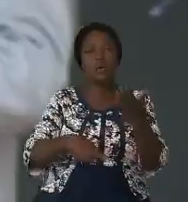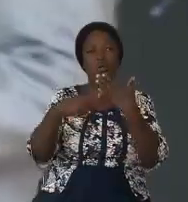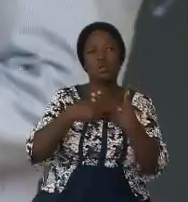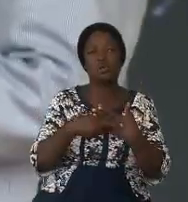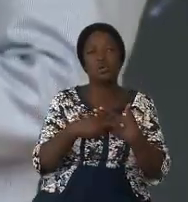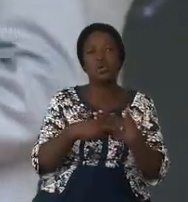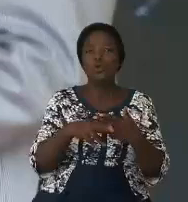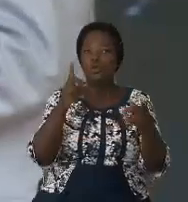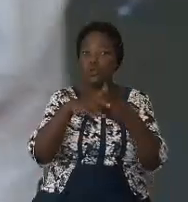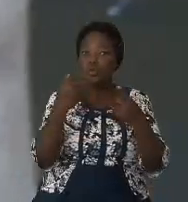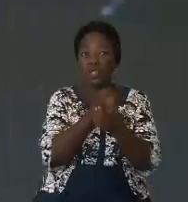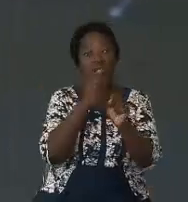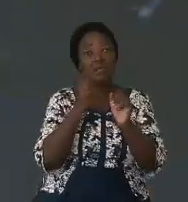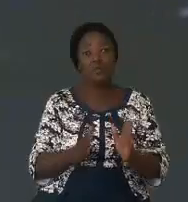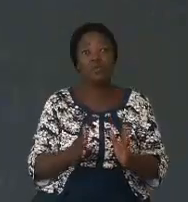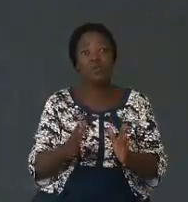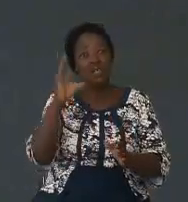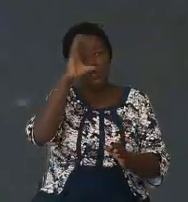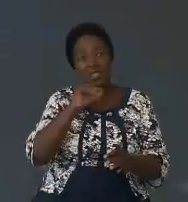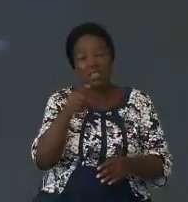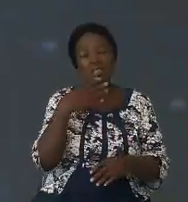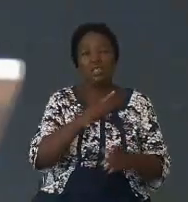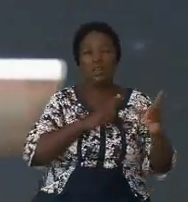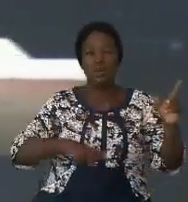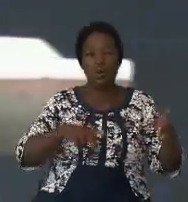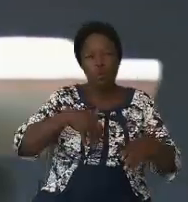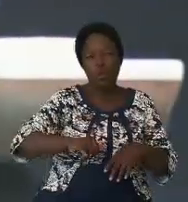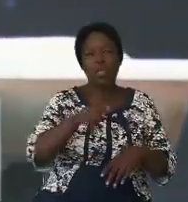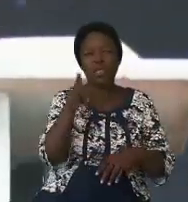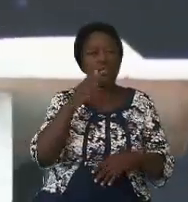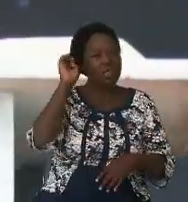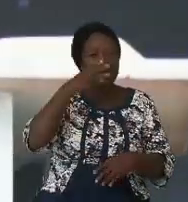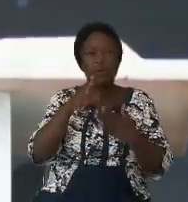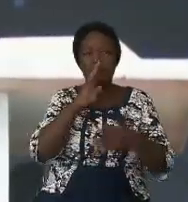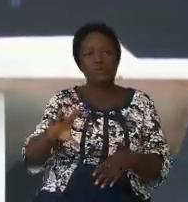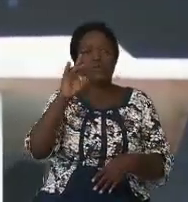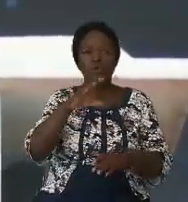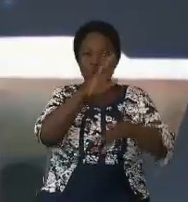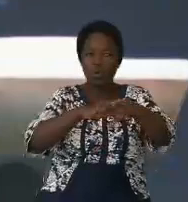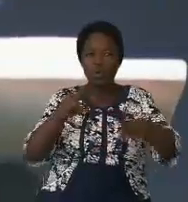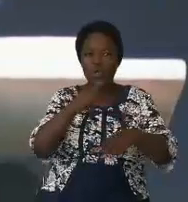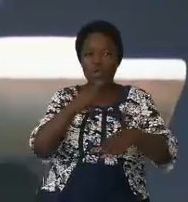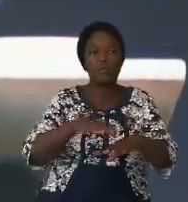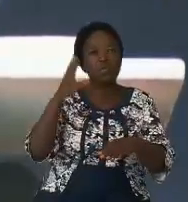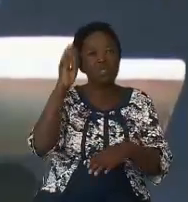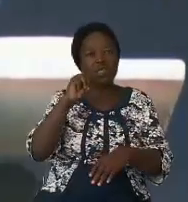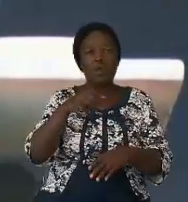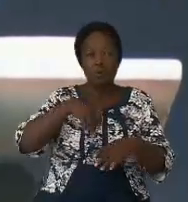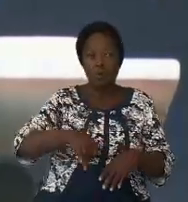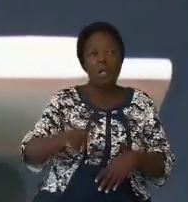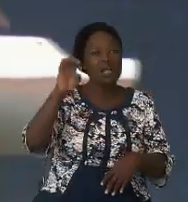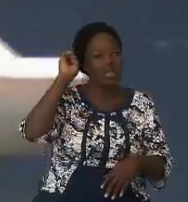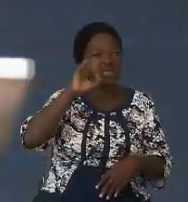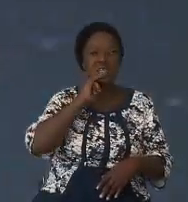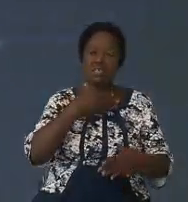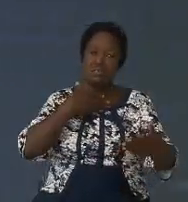come. And then it's a personal return to the Savior. Seek ye the Lord while he may be found.